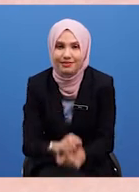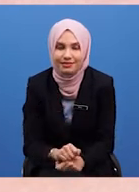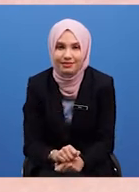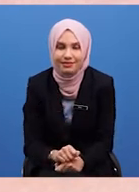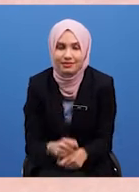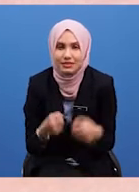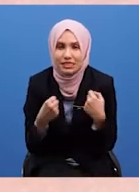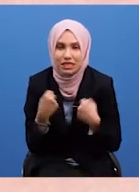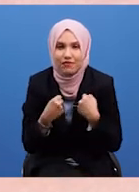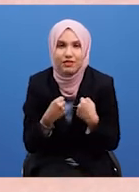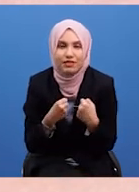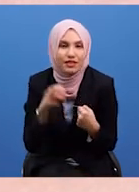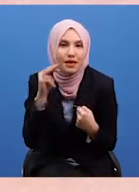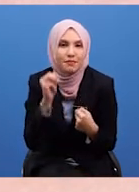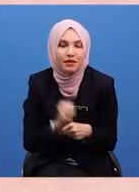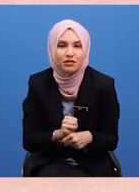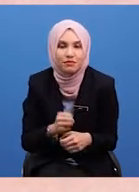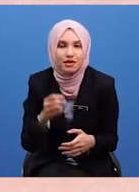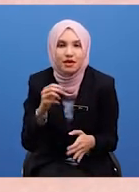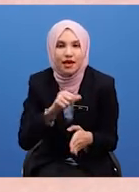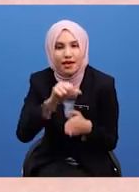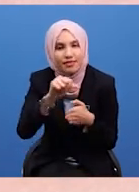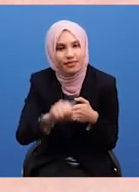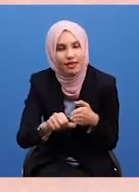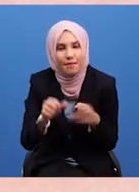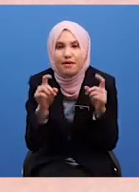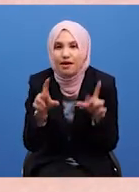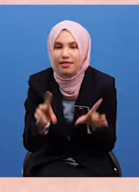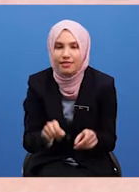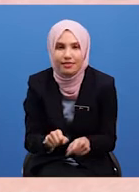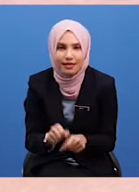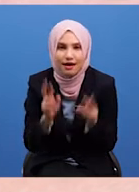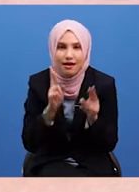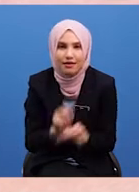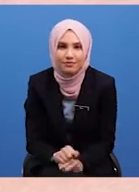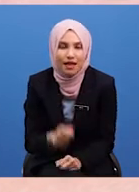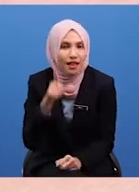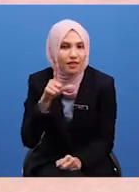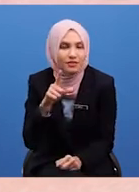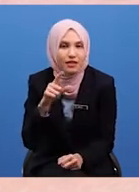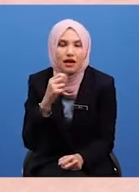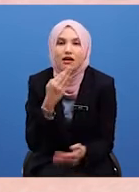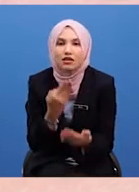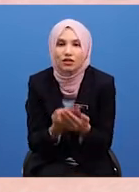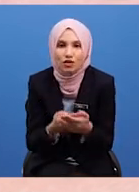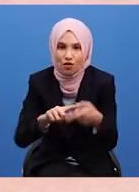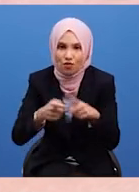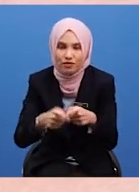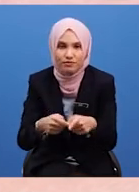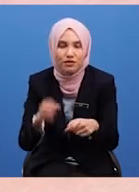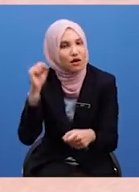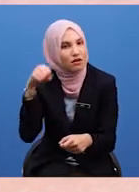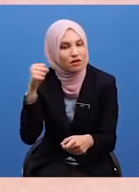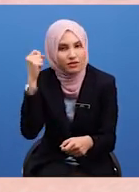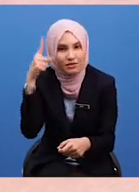is afraid that Marge may end up hating her. Lynn is a good friend because she always